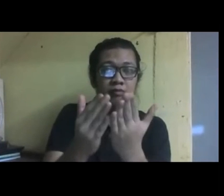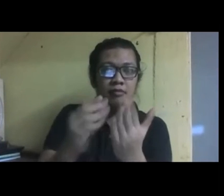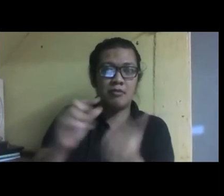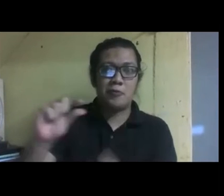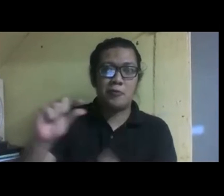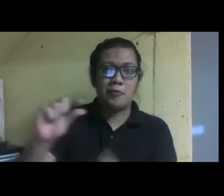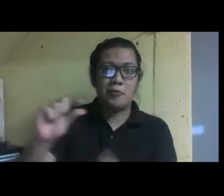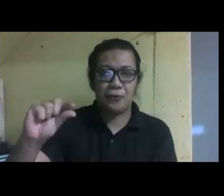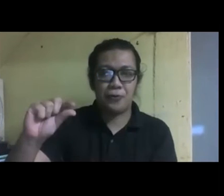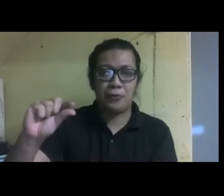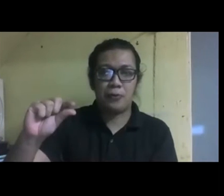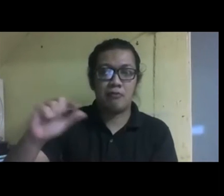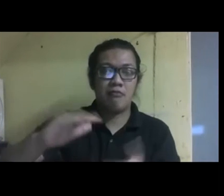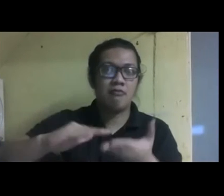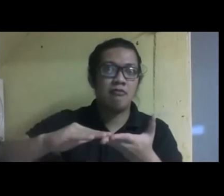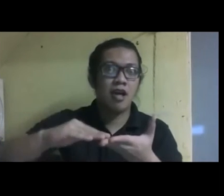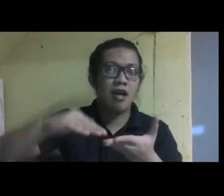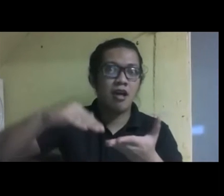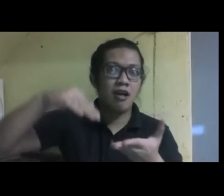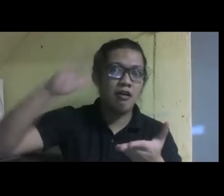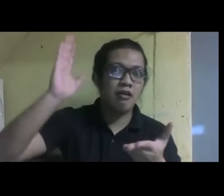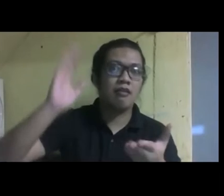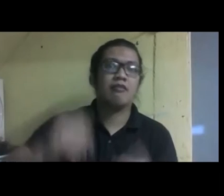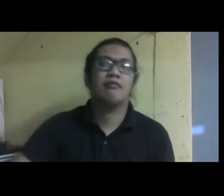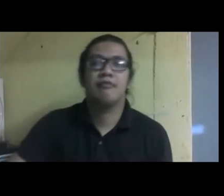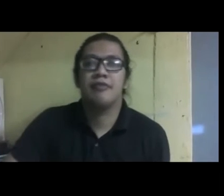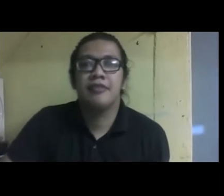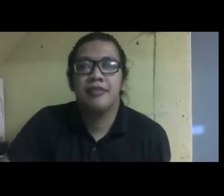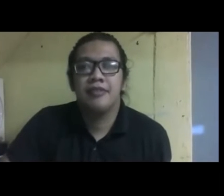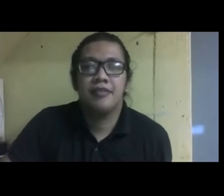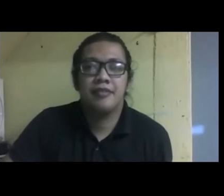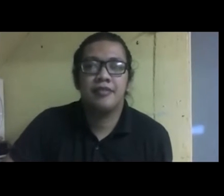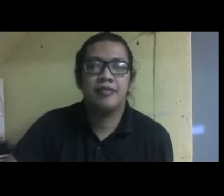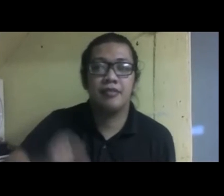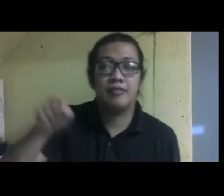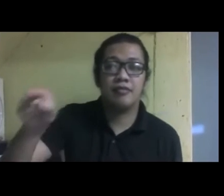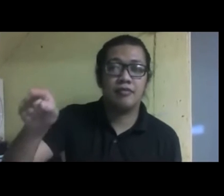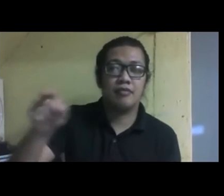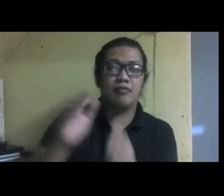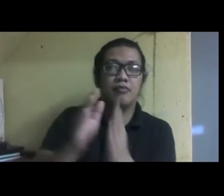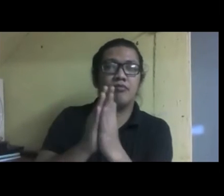So this book is thin and expensive.